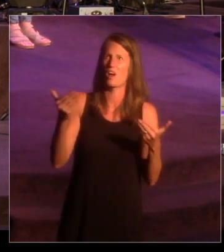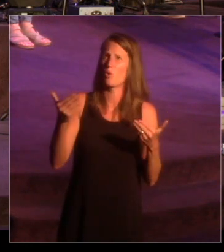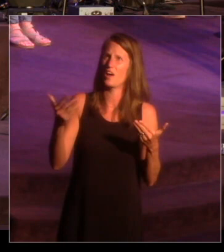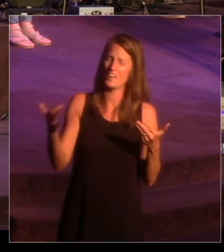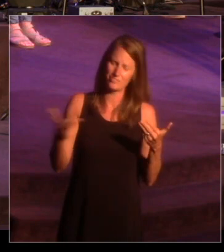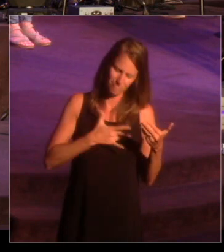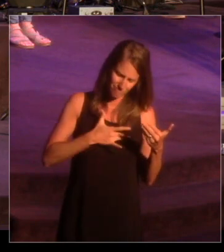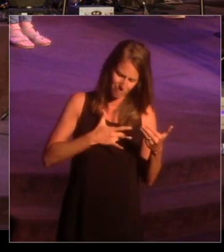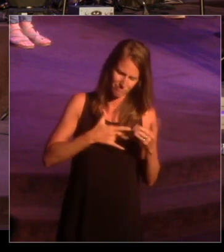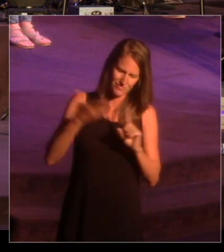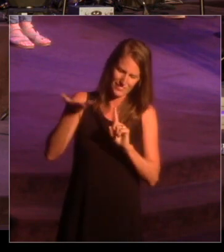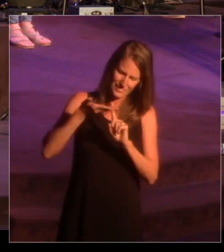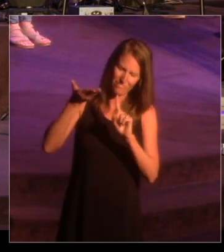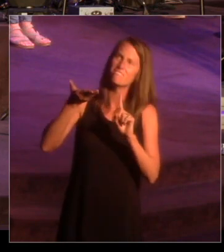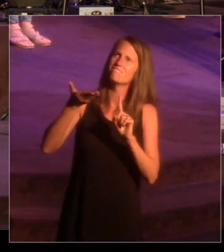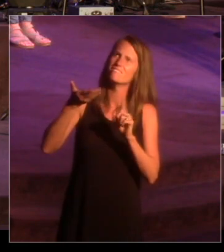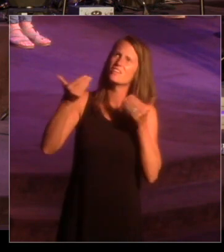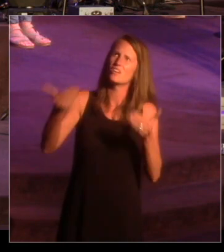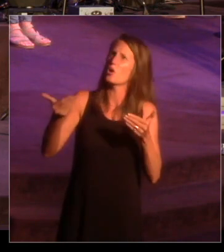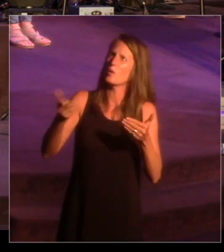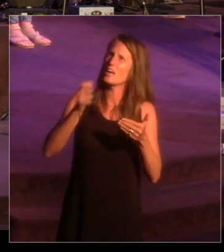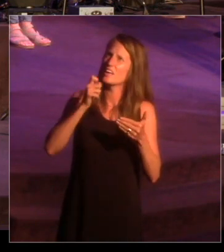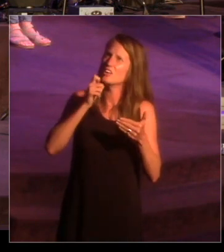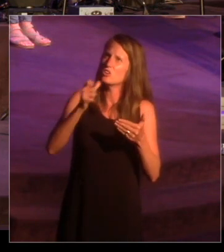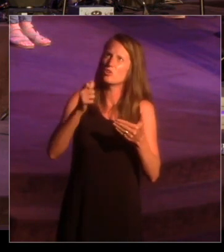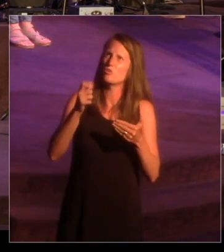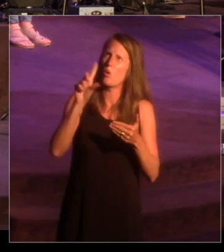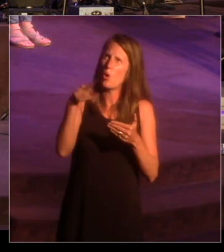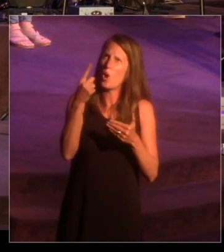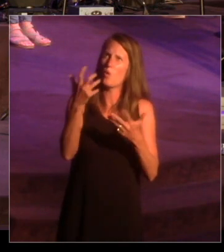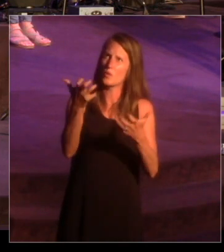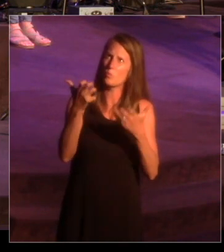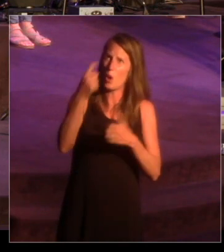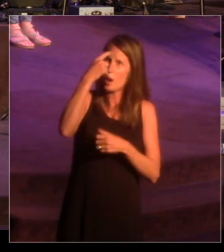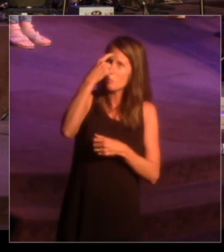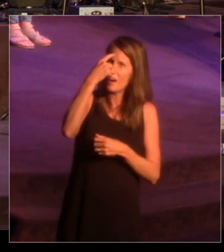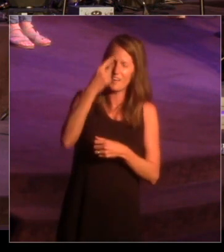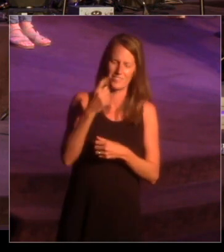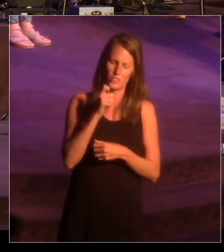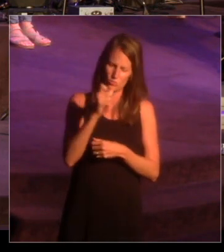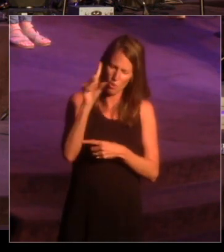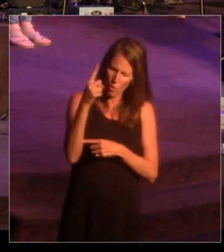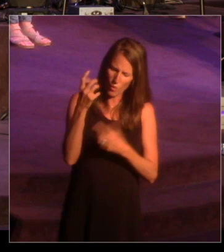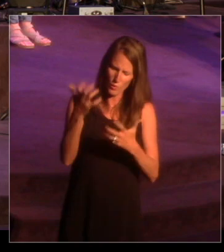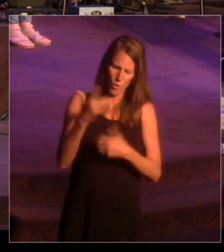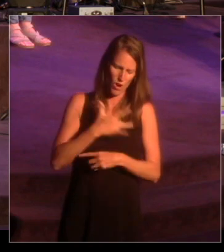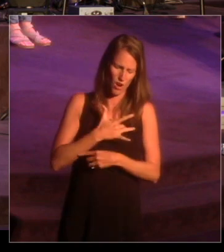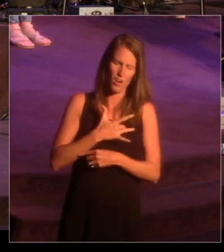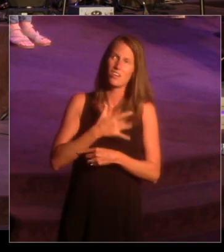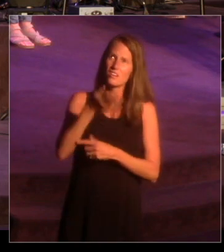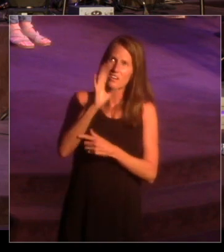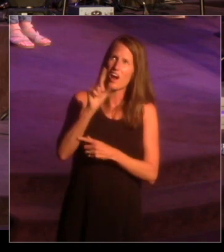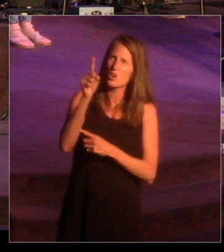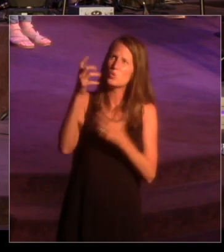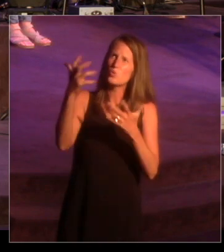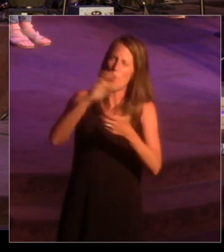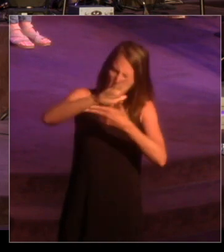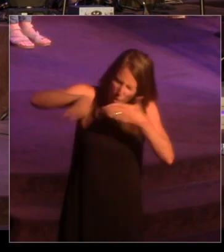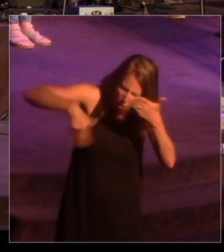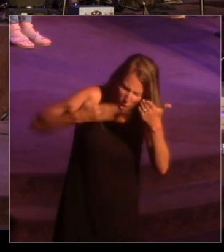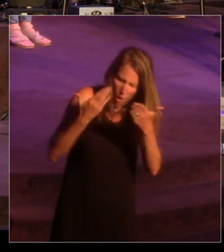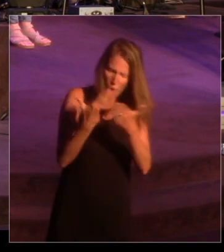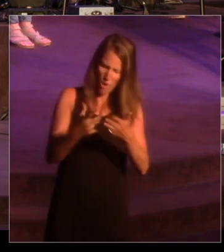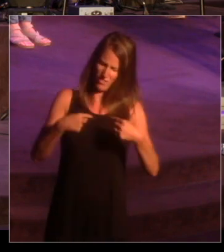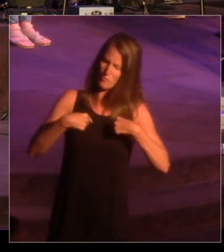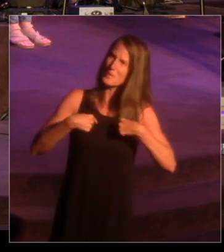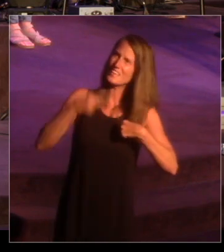God, you are not just after a part of us. God, you want to transform all of us, not because you're needy, but because you're good, because you're a loving